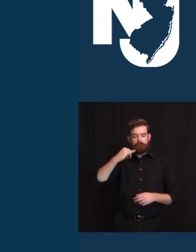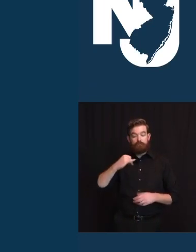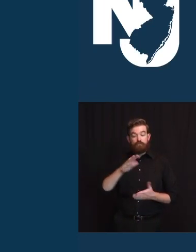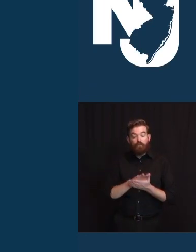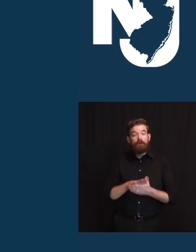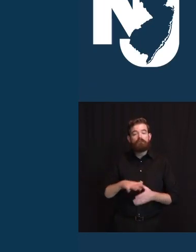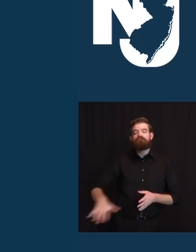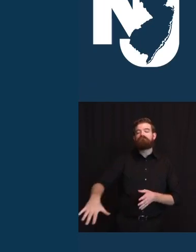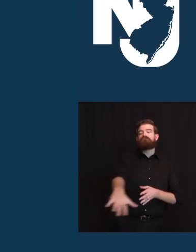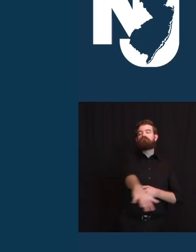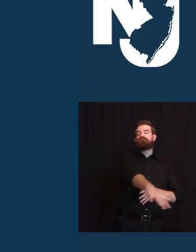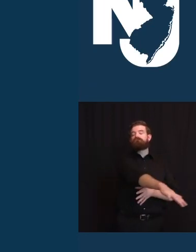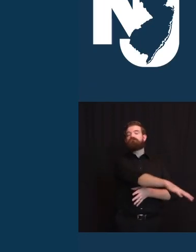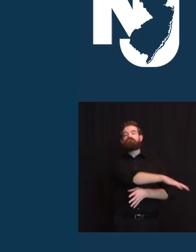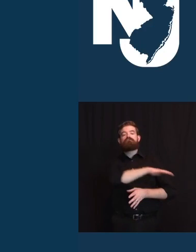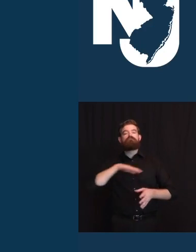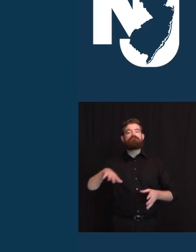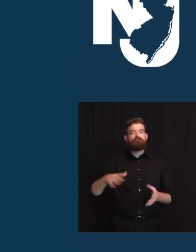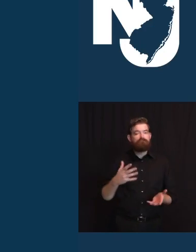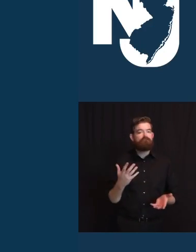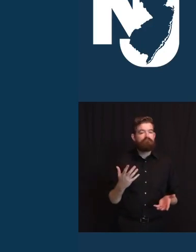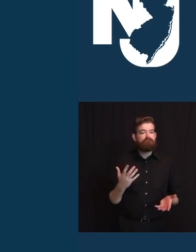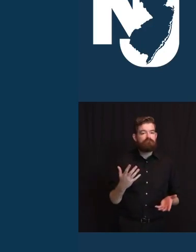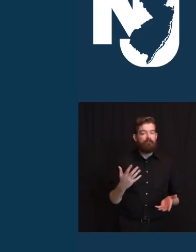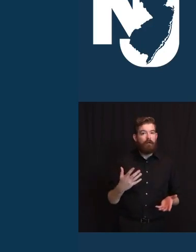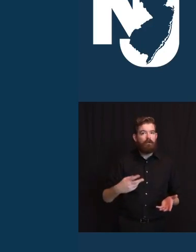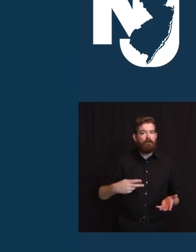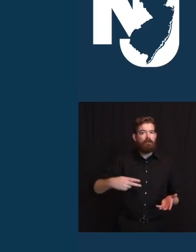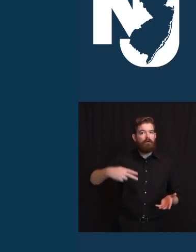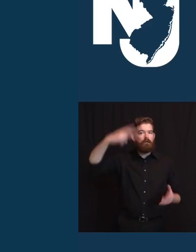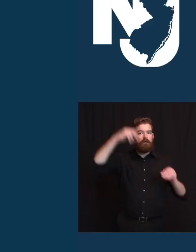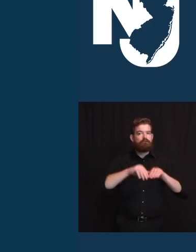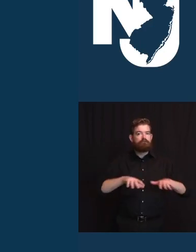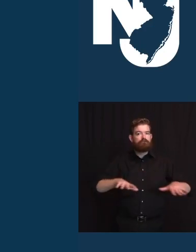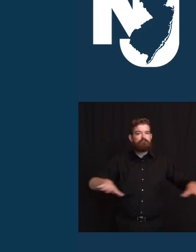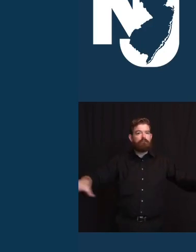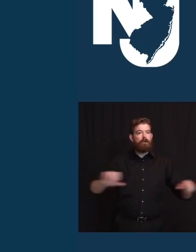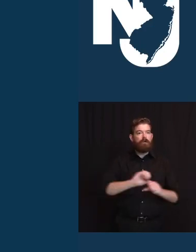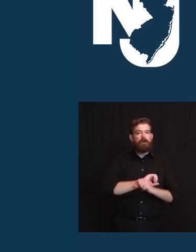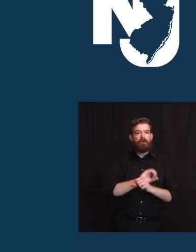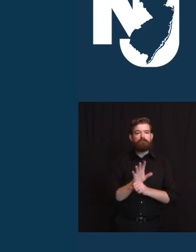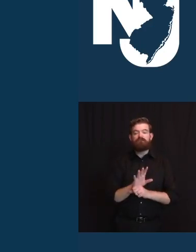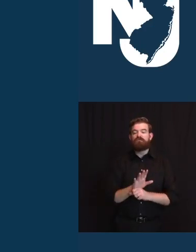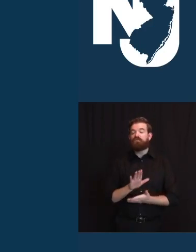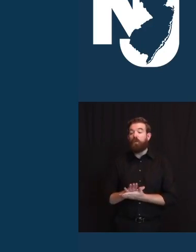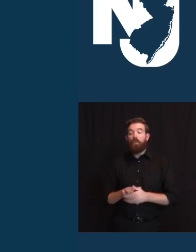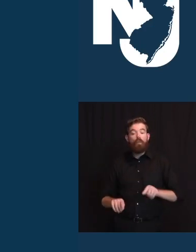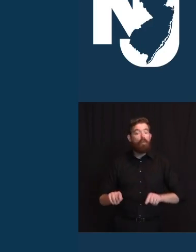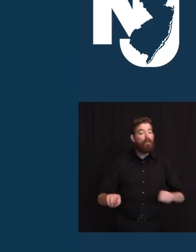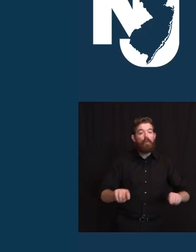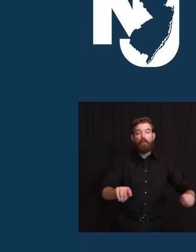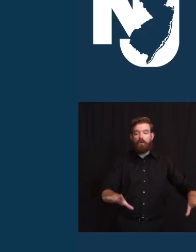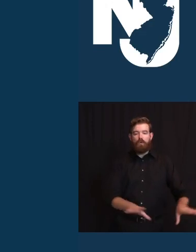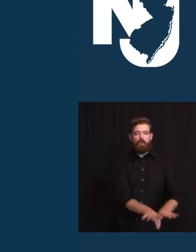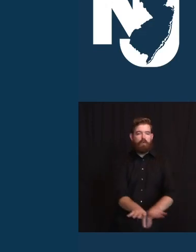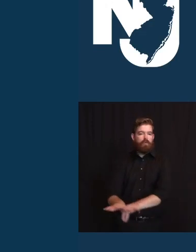on our map, according to the department's activity level report, the school should be closed until the